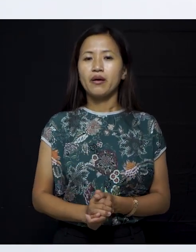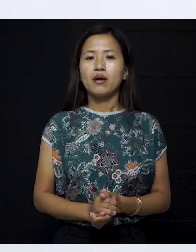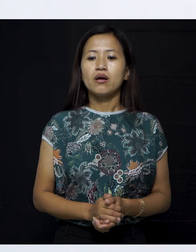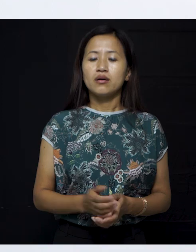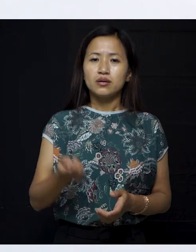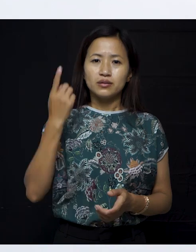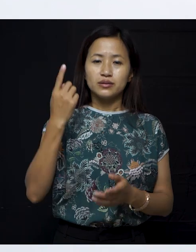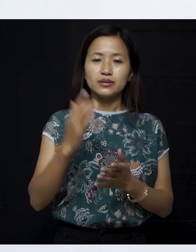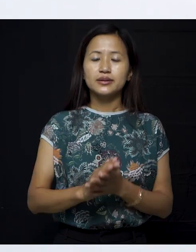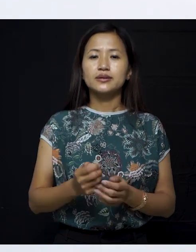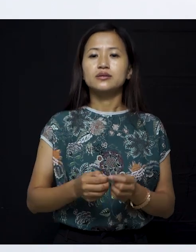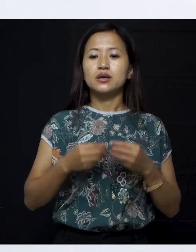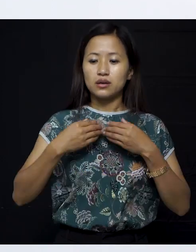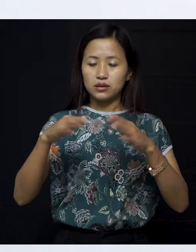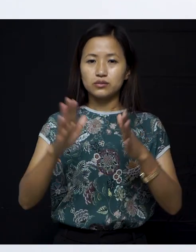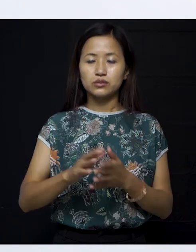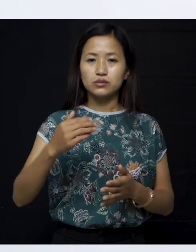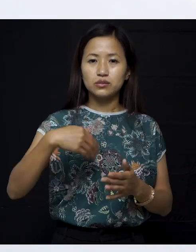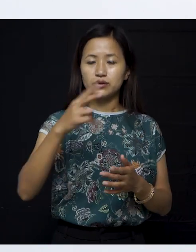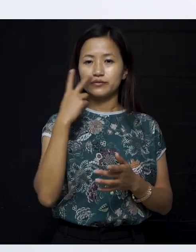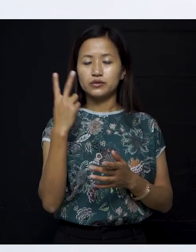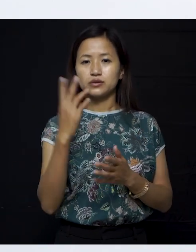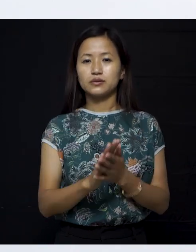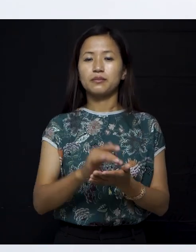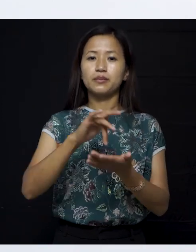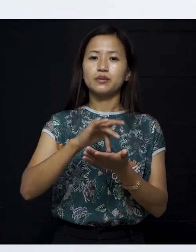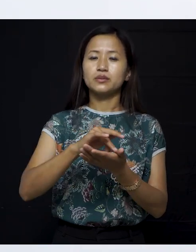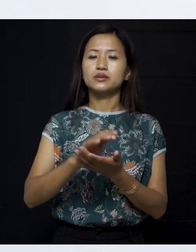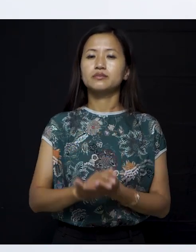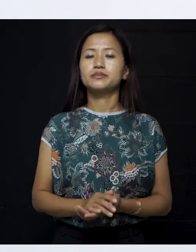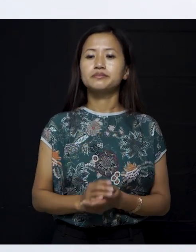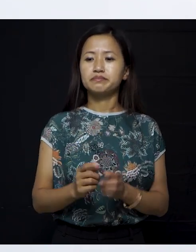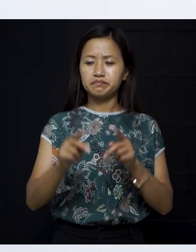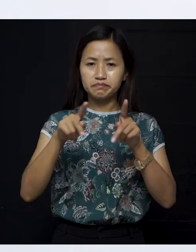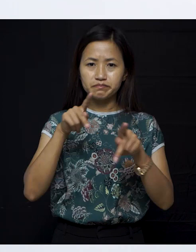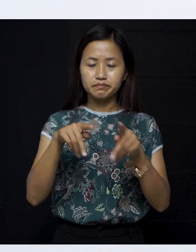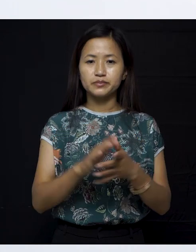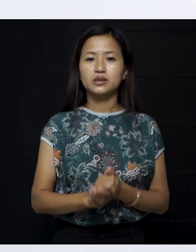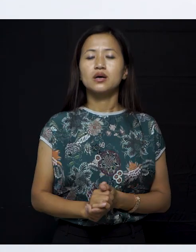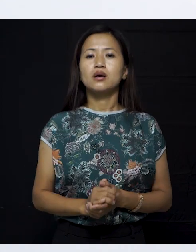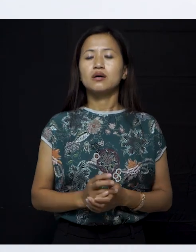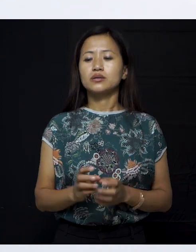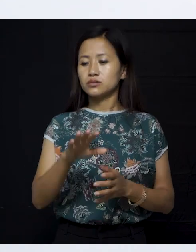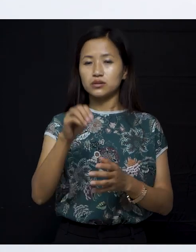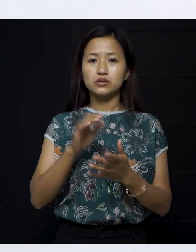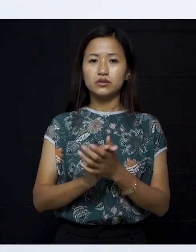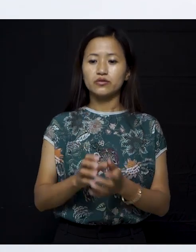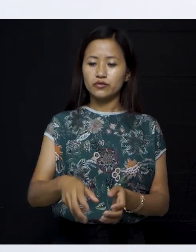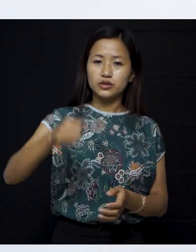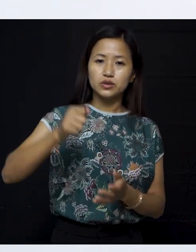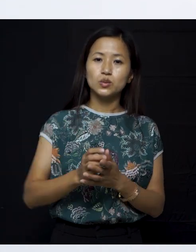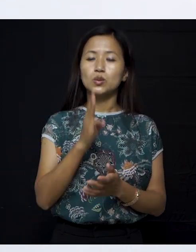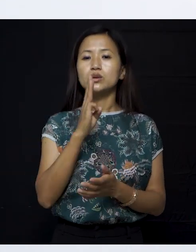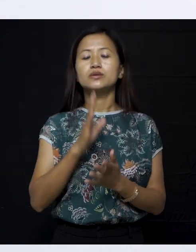these untouchables are not allowed to go and visit the public places. They are not even allowed to go to the temples or fetch